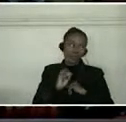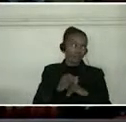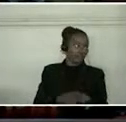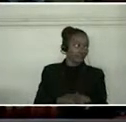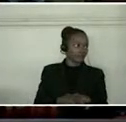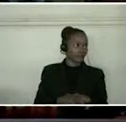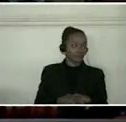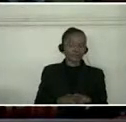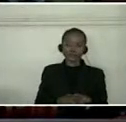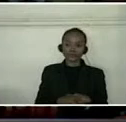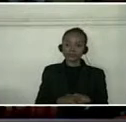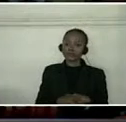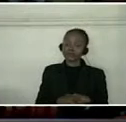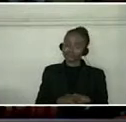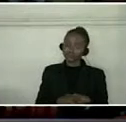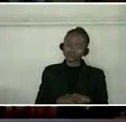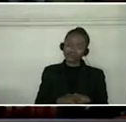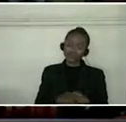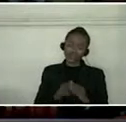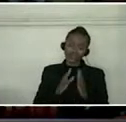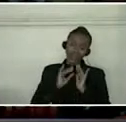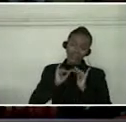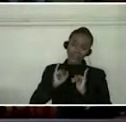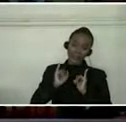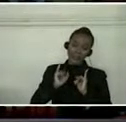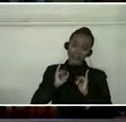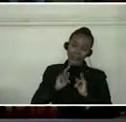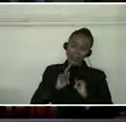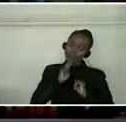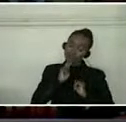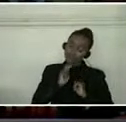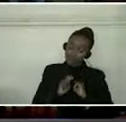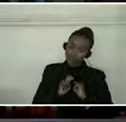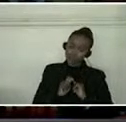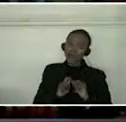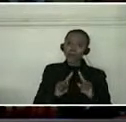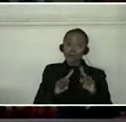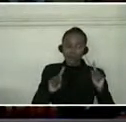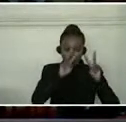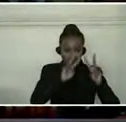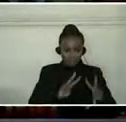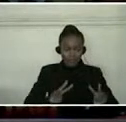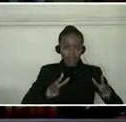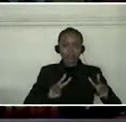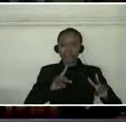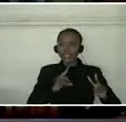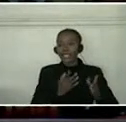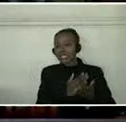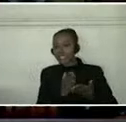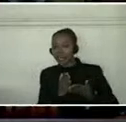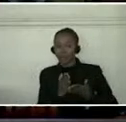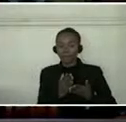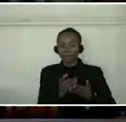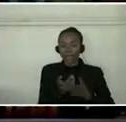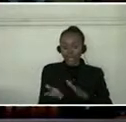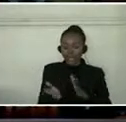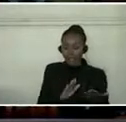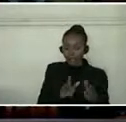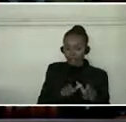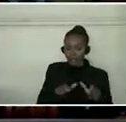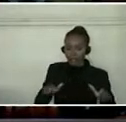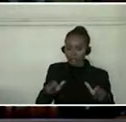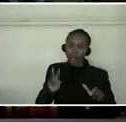catastrophic as it is we find peace to know that some have managed to identify their loved ones and buried them as a